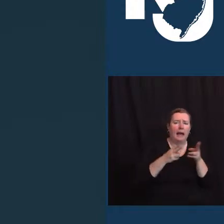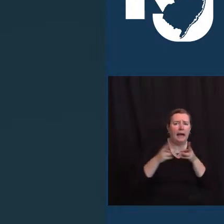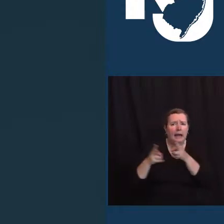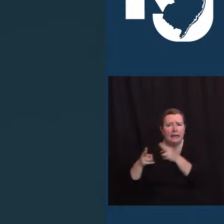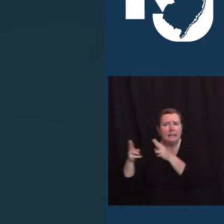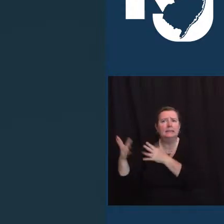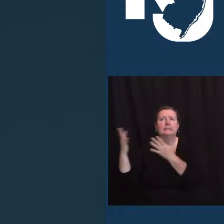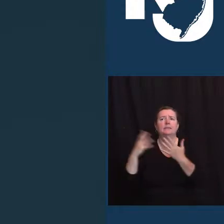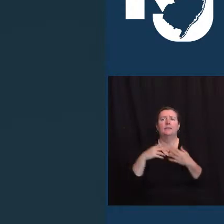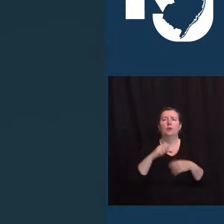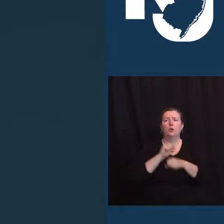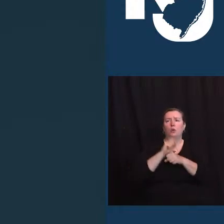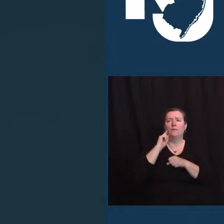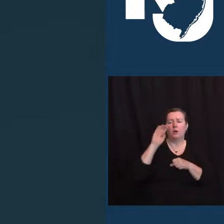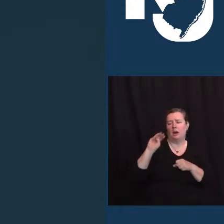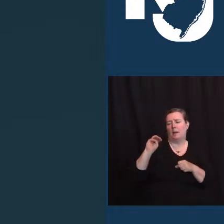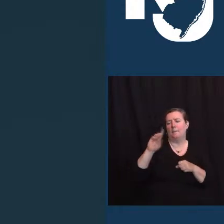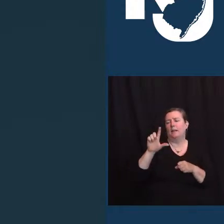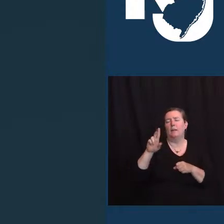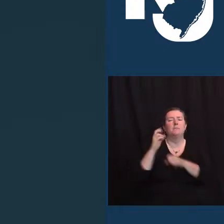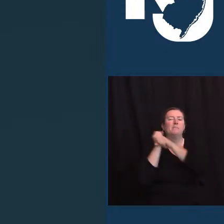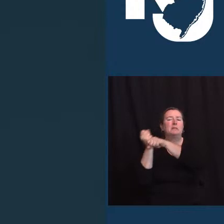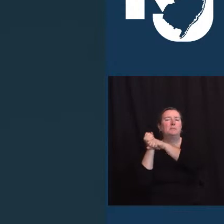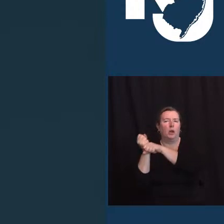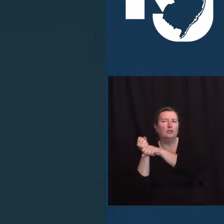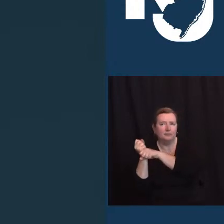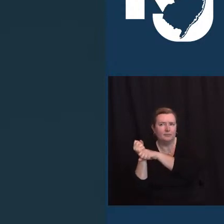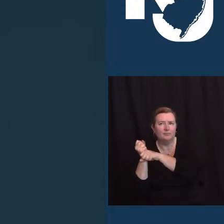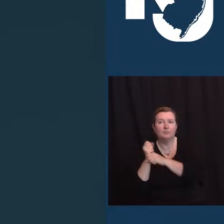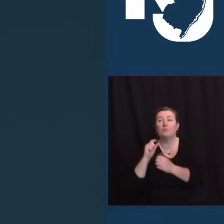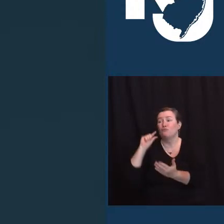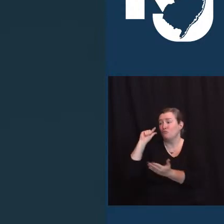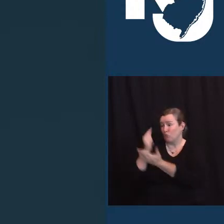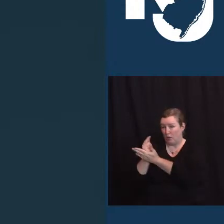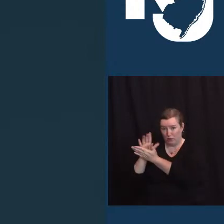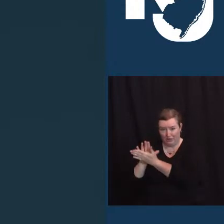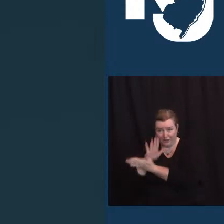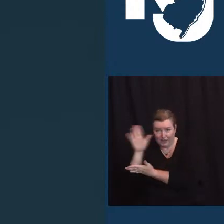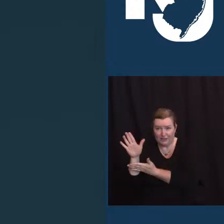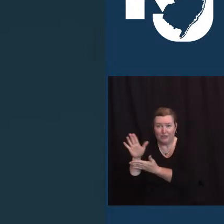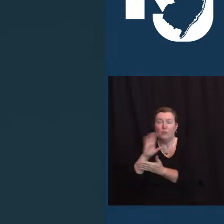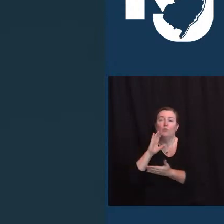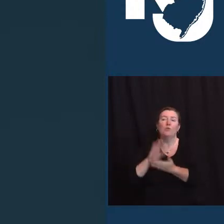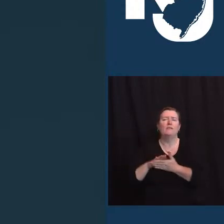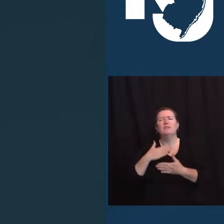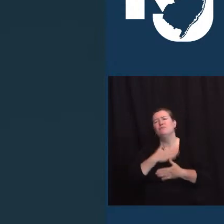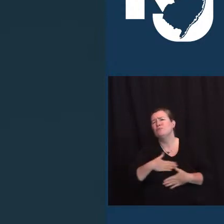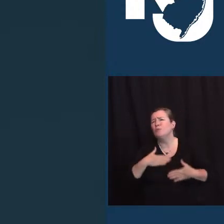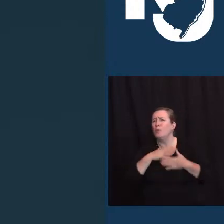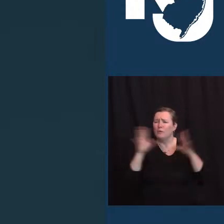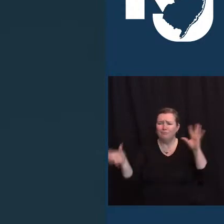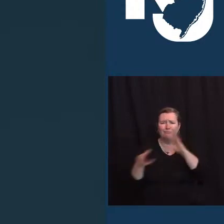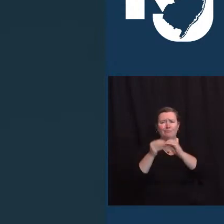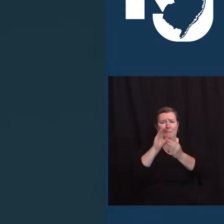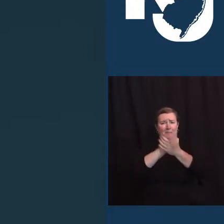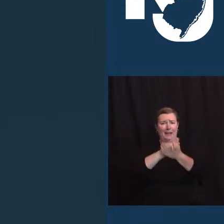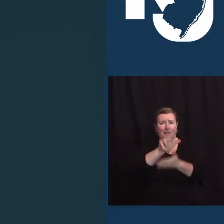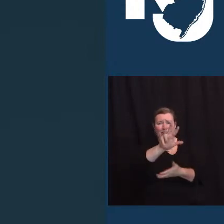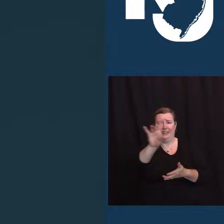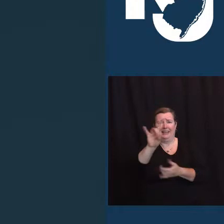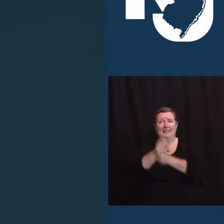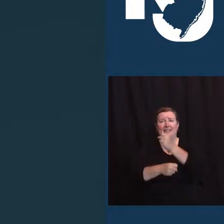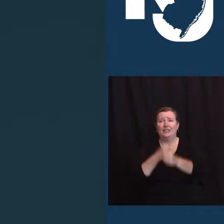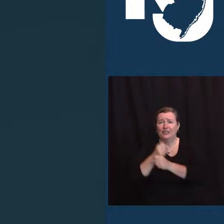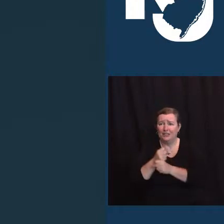Baseball productions following his college graduation. Bruce and Kay enjoyed 38 years of marriage, and they had 3